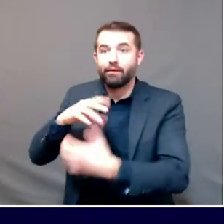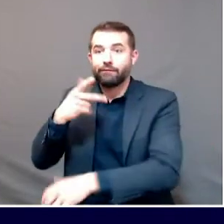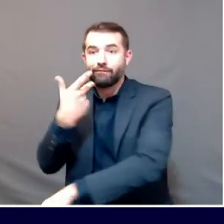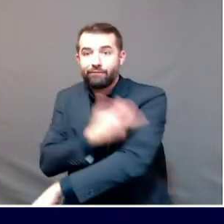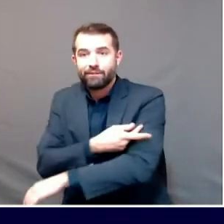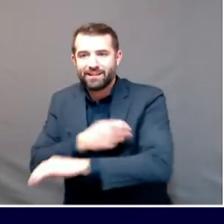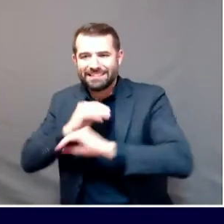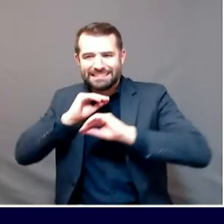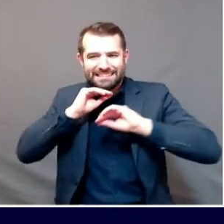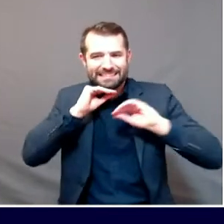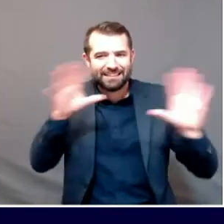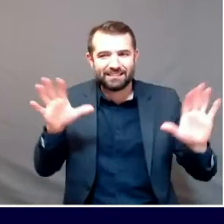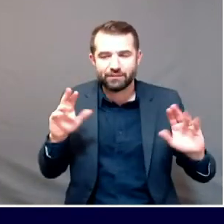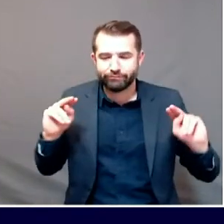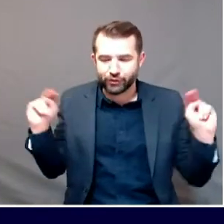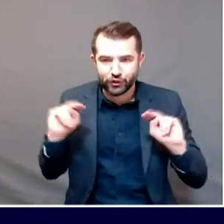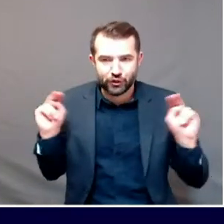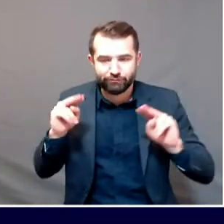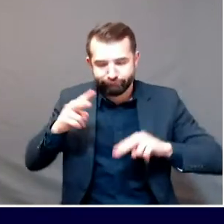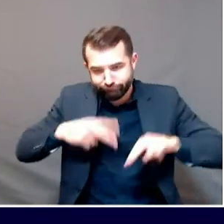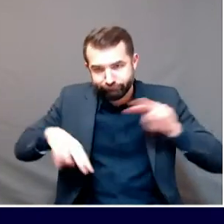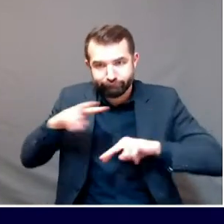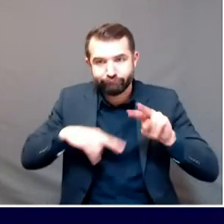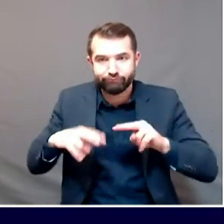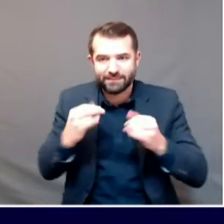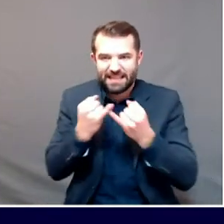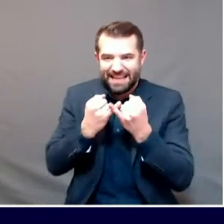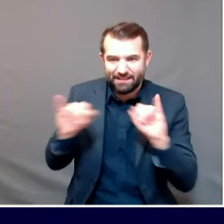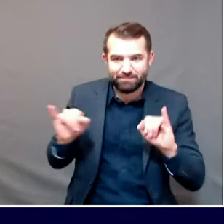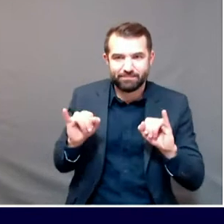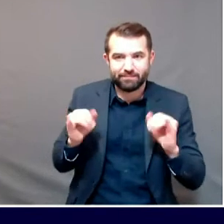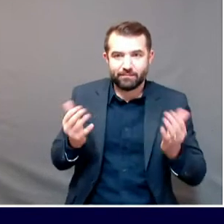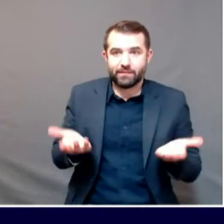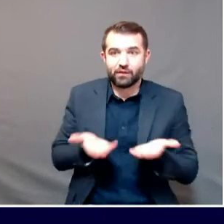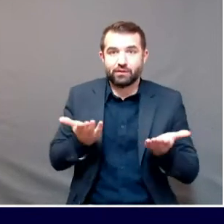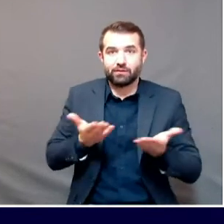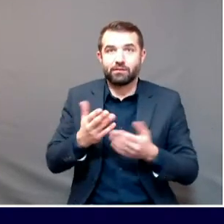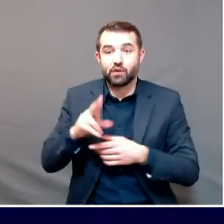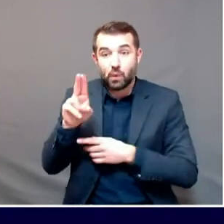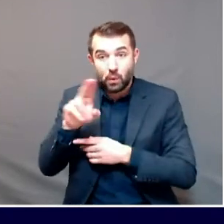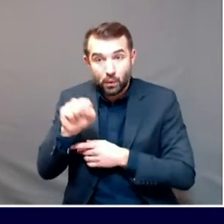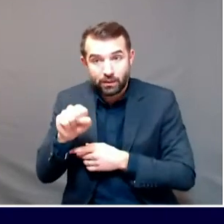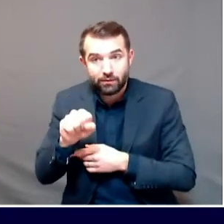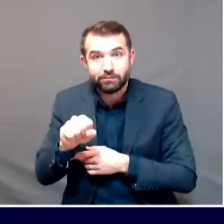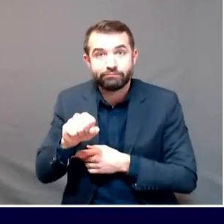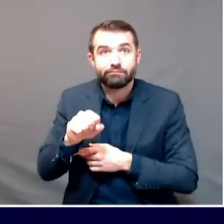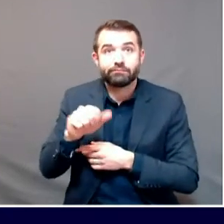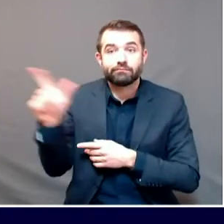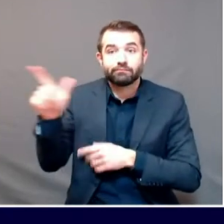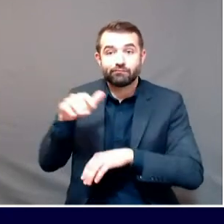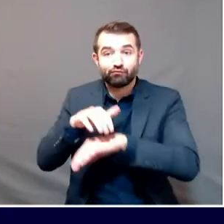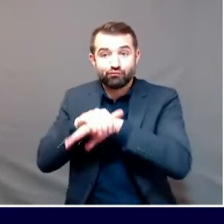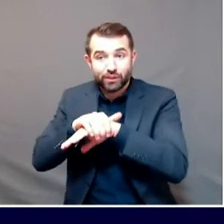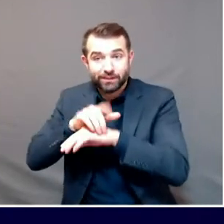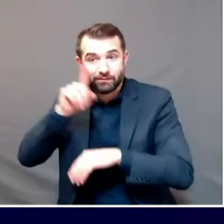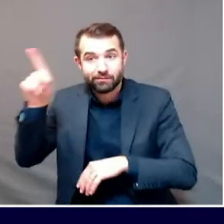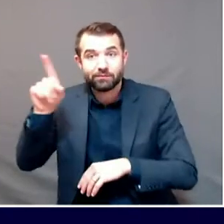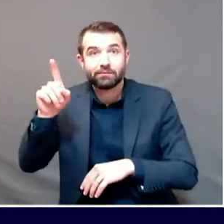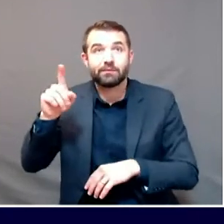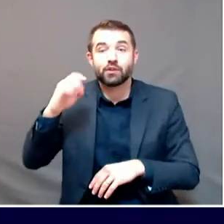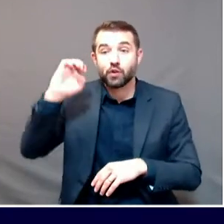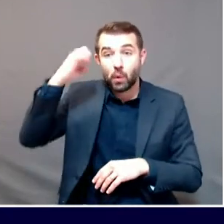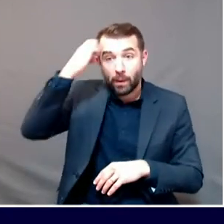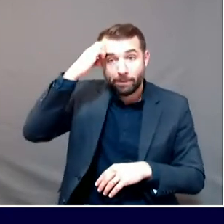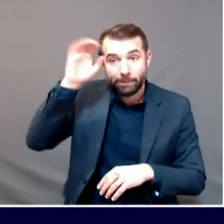of independent scientists in the UK, Canada, and very soon in the EU. Based on everything we know right